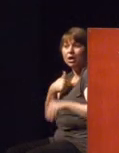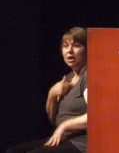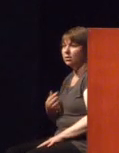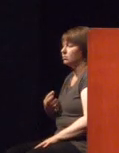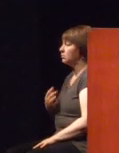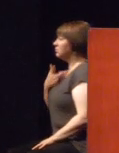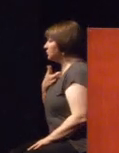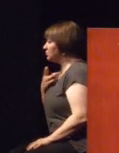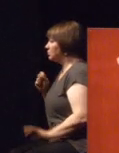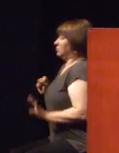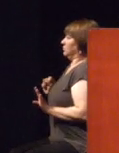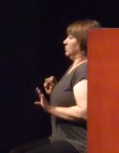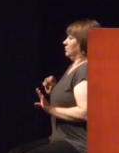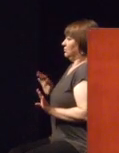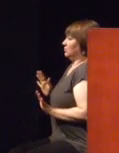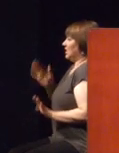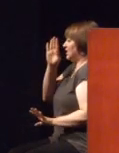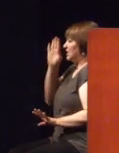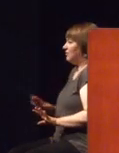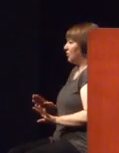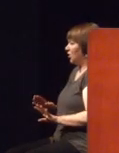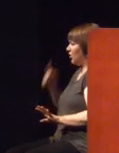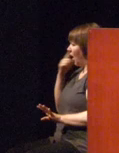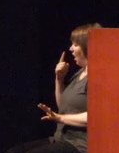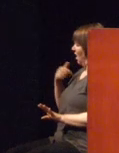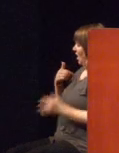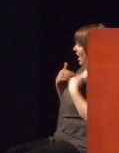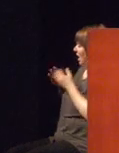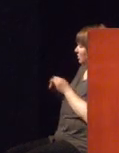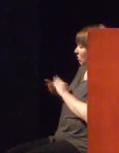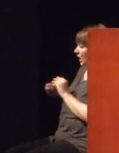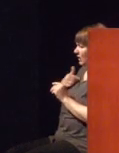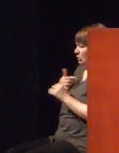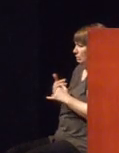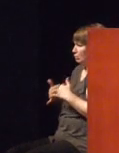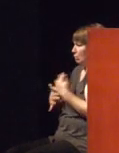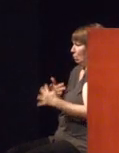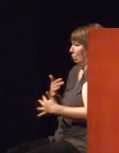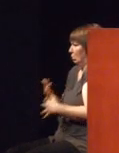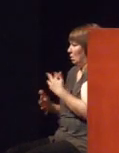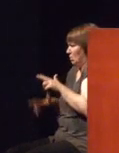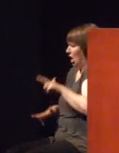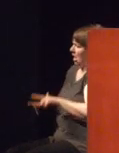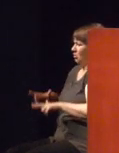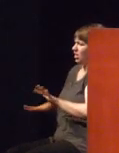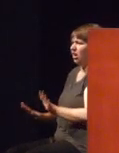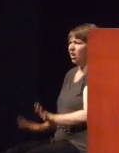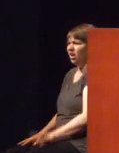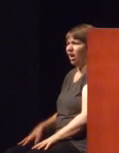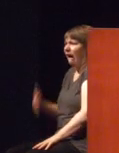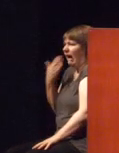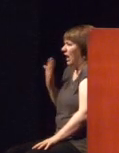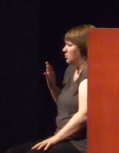mean, it had never occurred to me that I would have a racial story. So I just fumbled my way stuttering through this question. Like, I